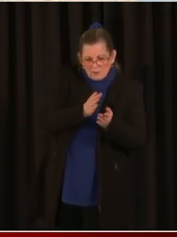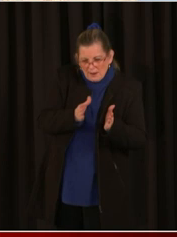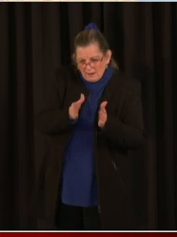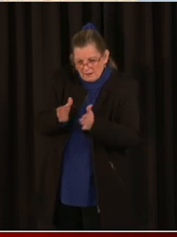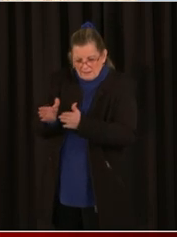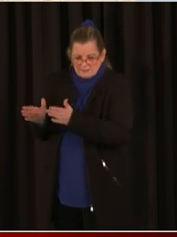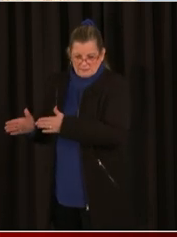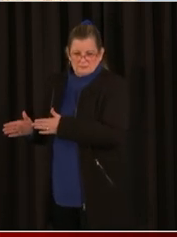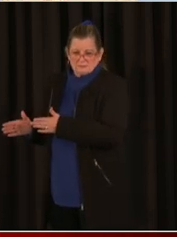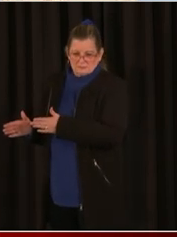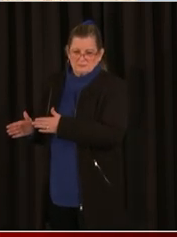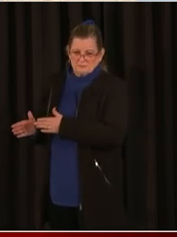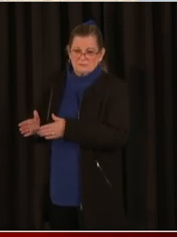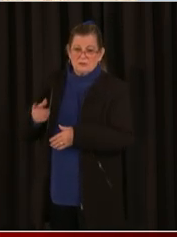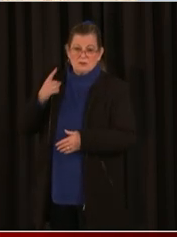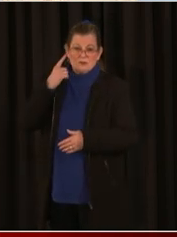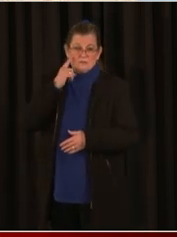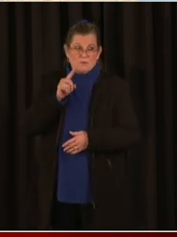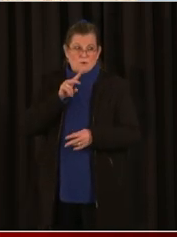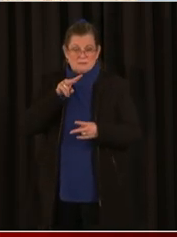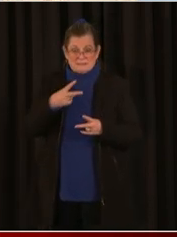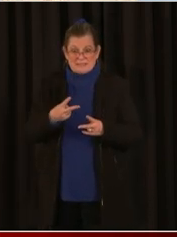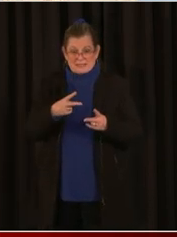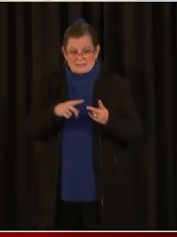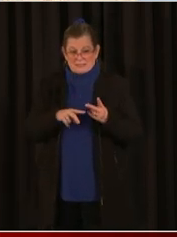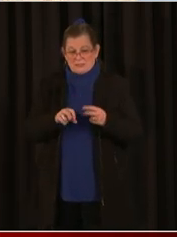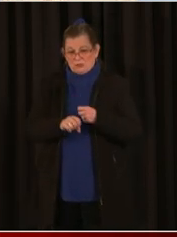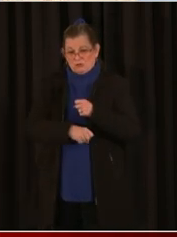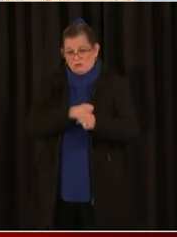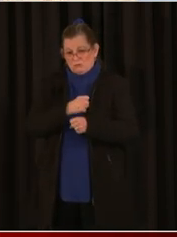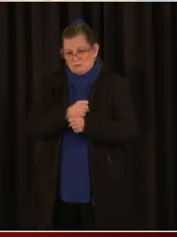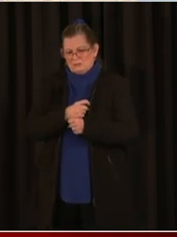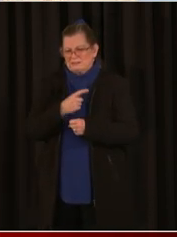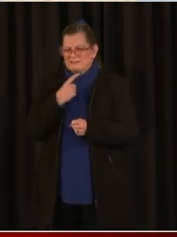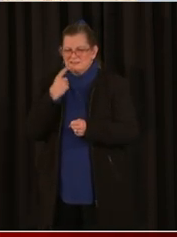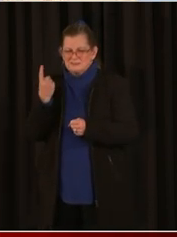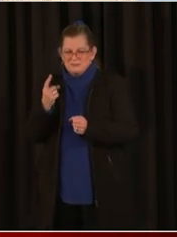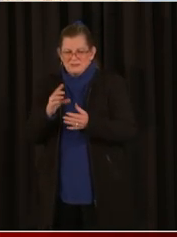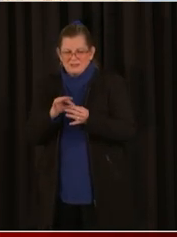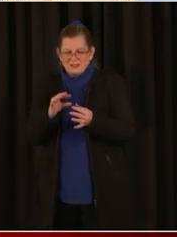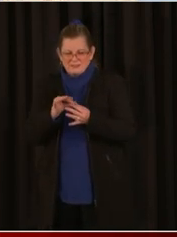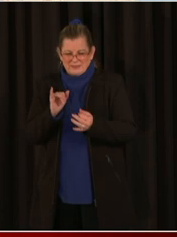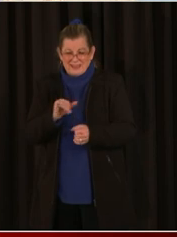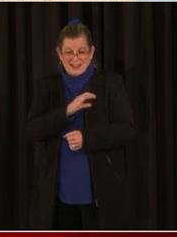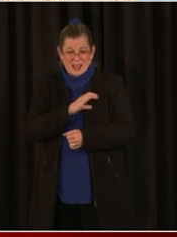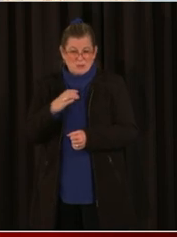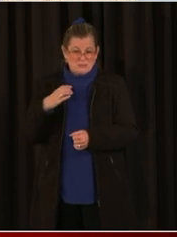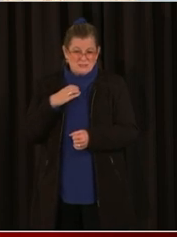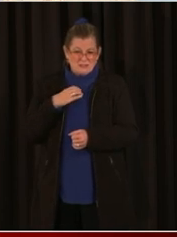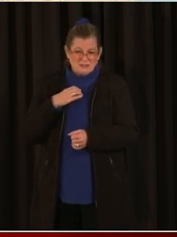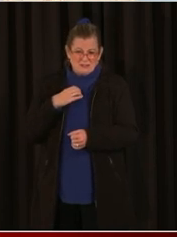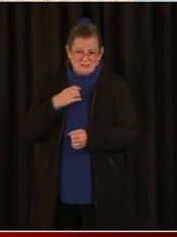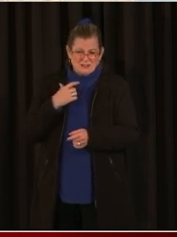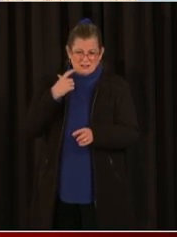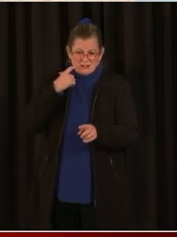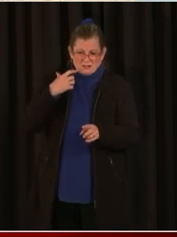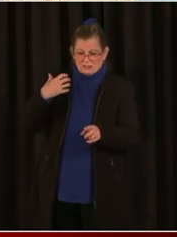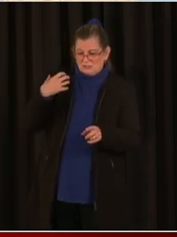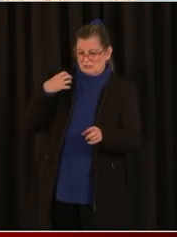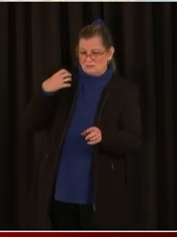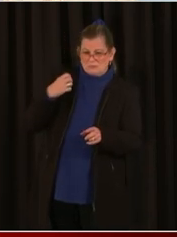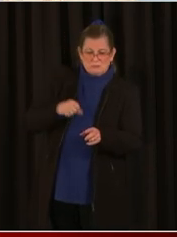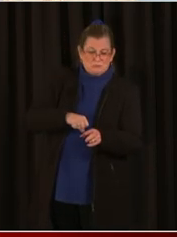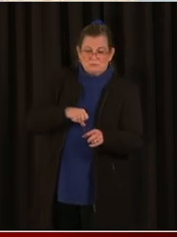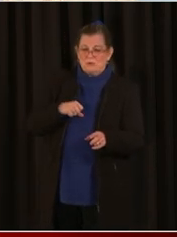ways. So for the second consecutive year, and this is something that the council, and I know the chairman is